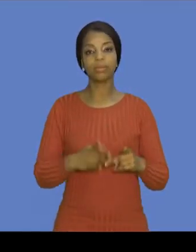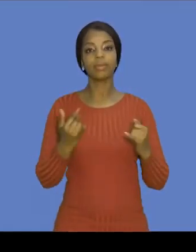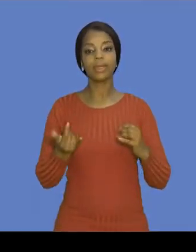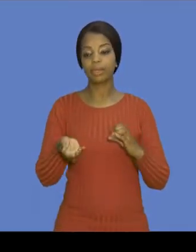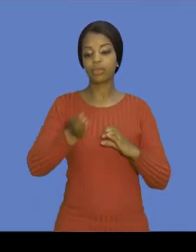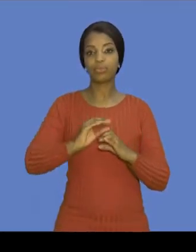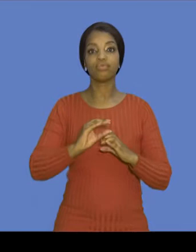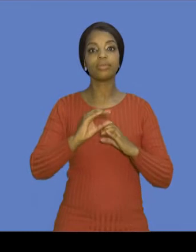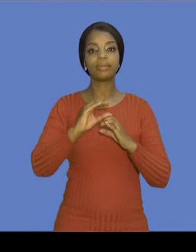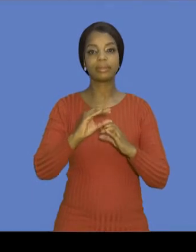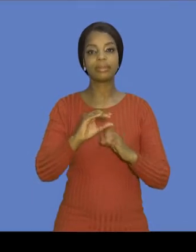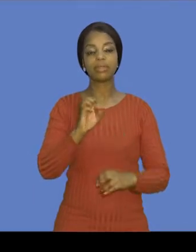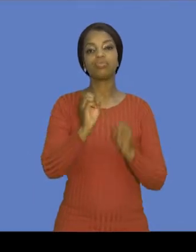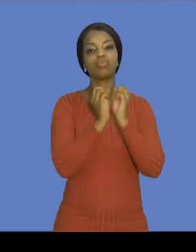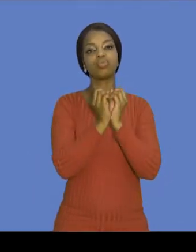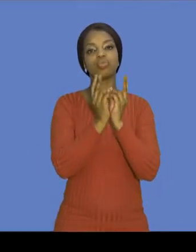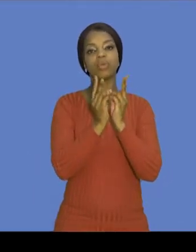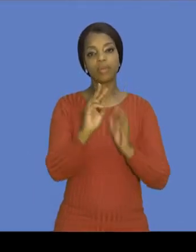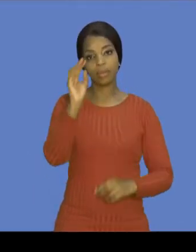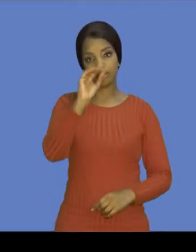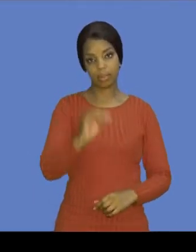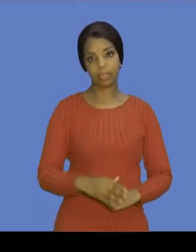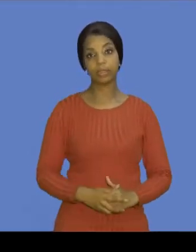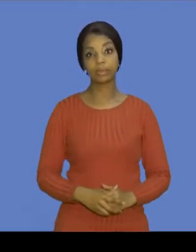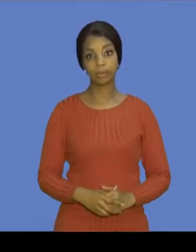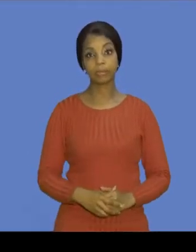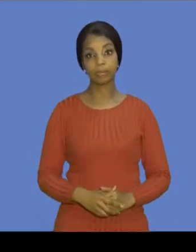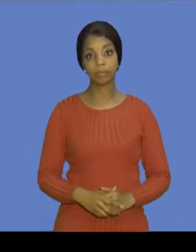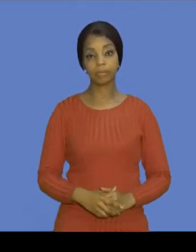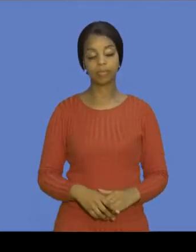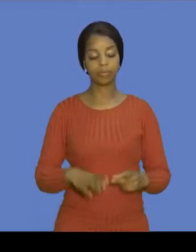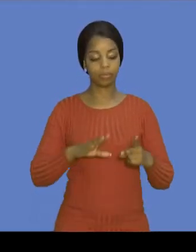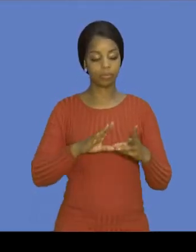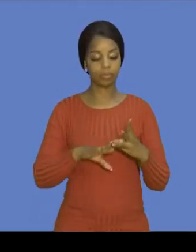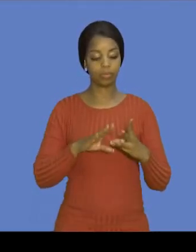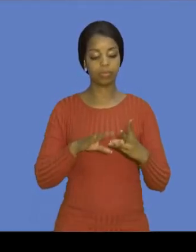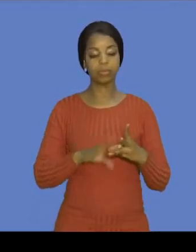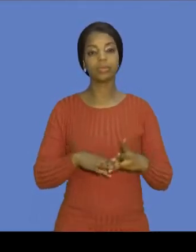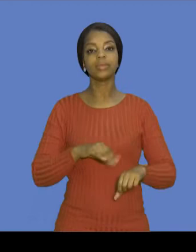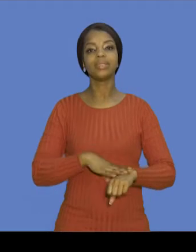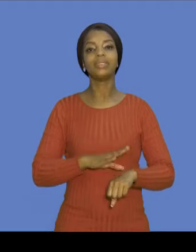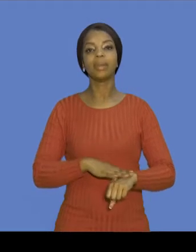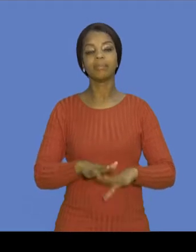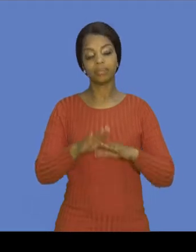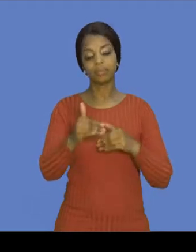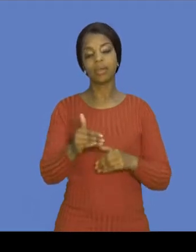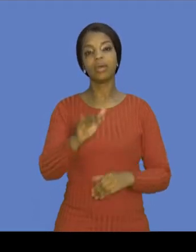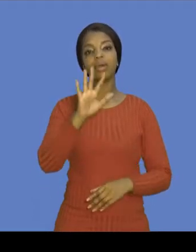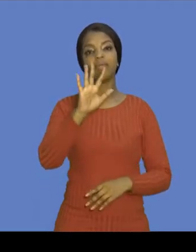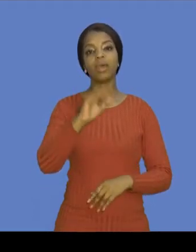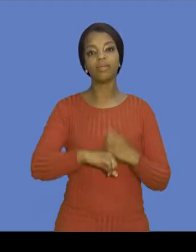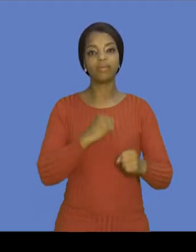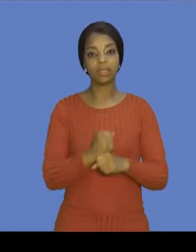is 12% simple interest. And then the duration is 5